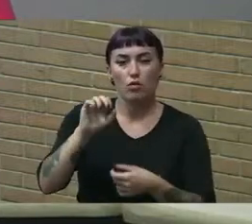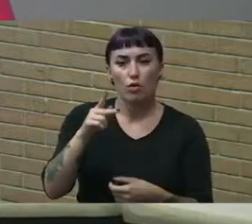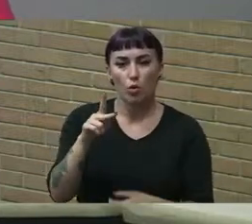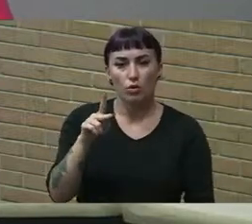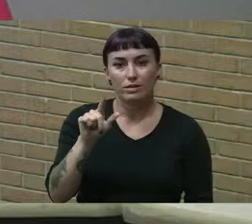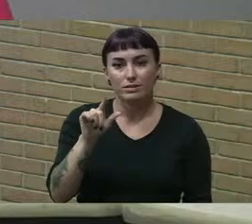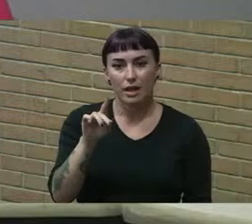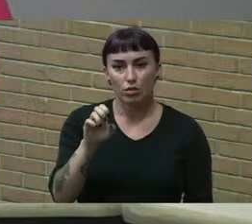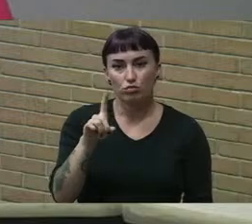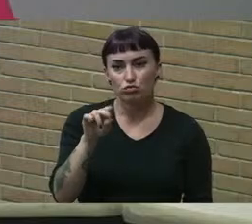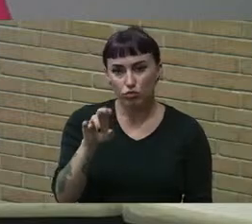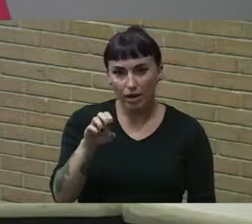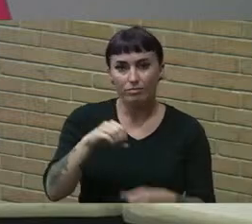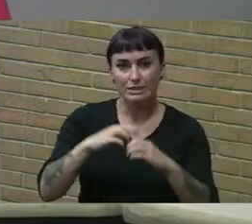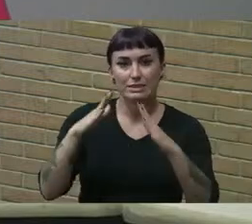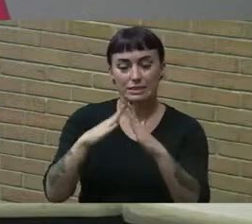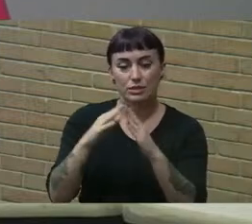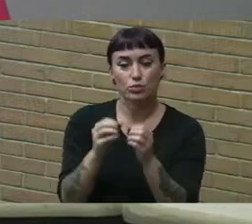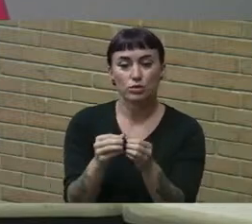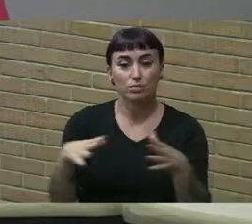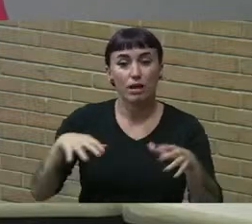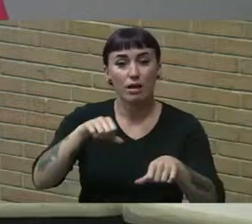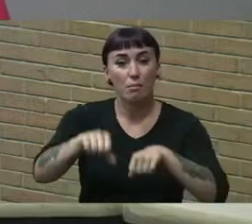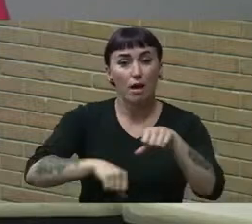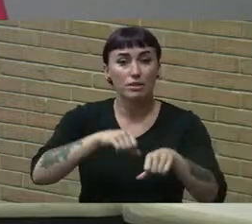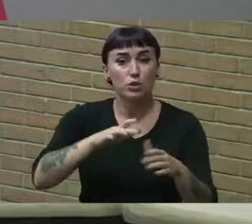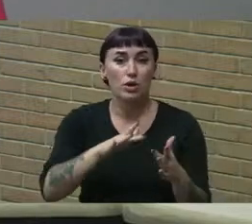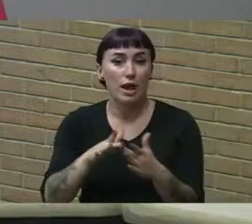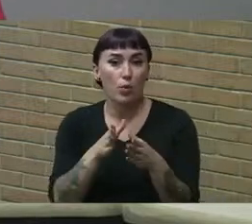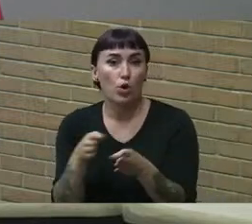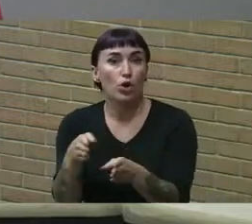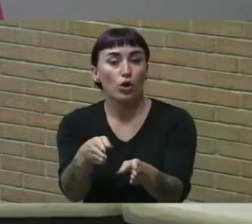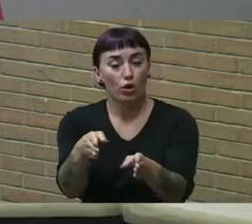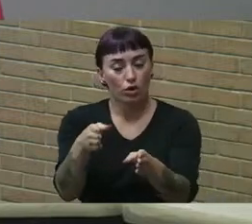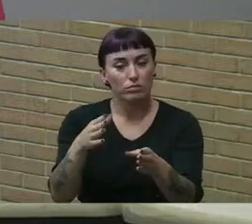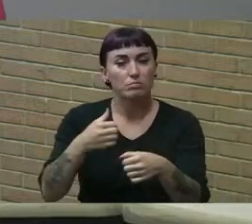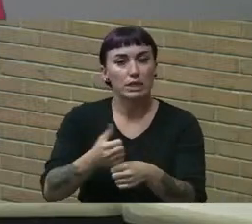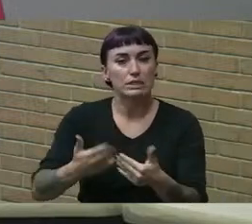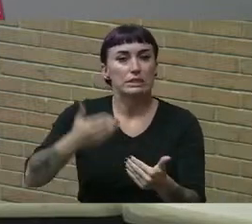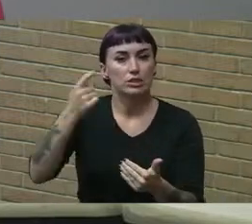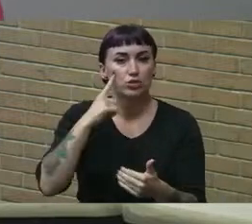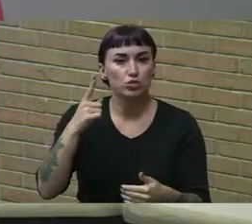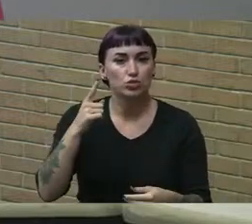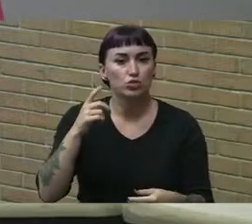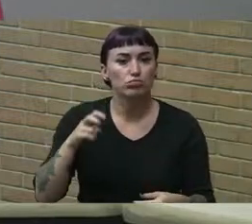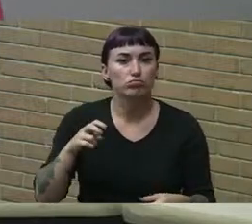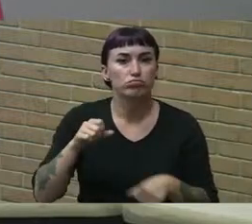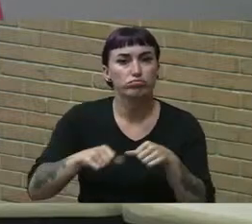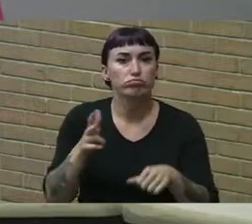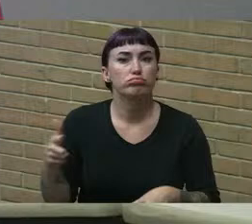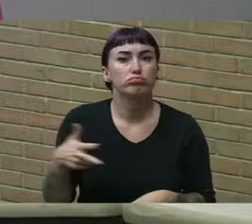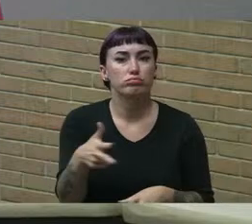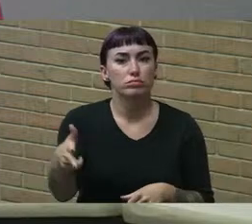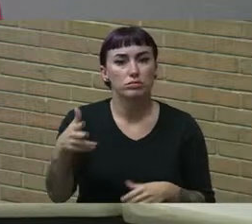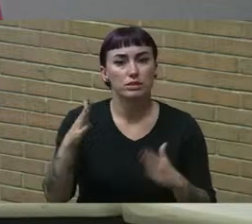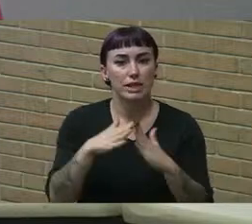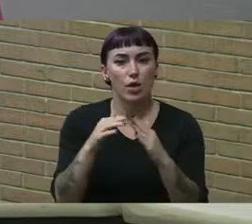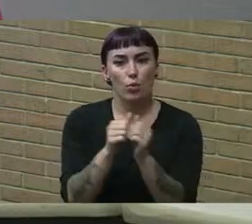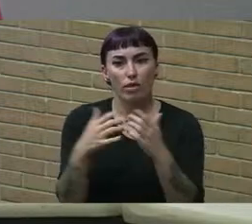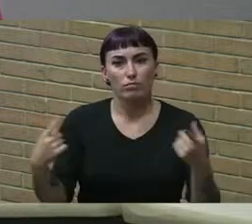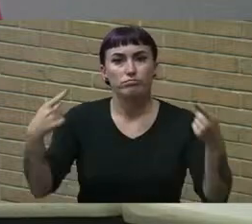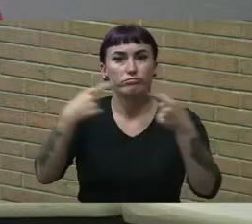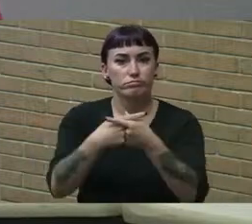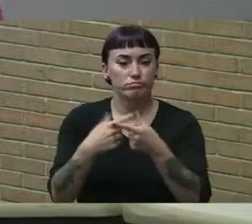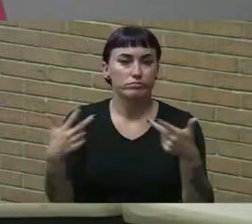city. We are expanding our bicycle network, making it easier to get around town without conflict between bikes